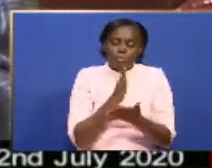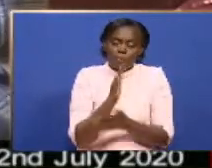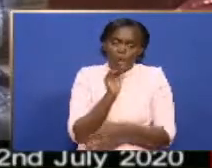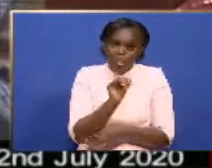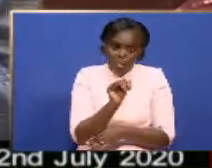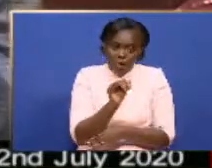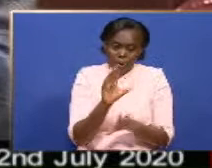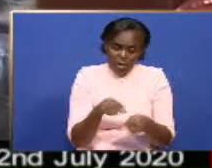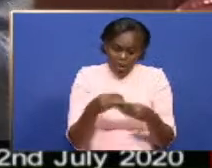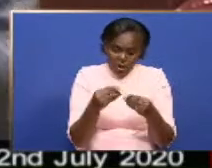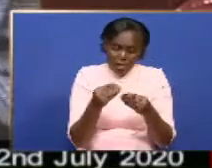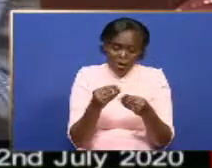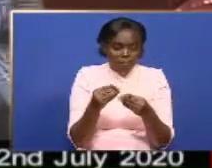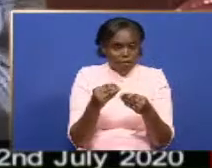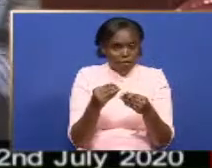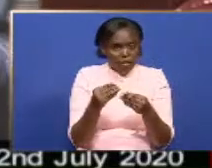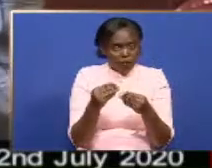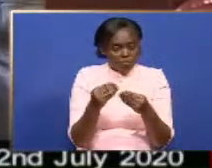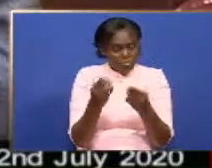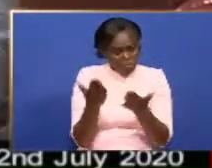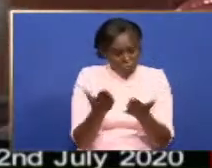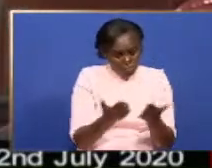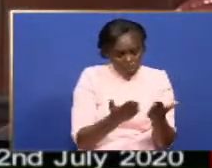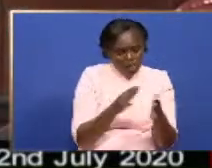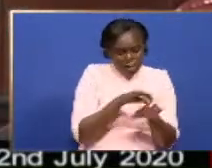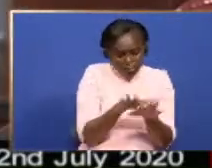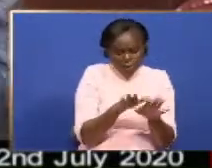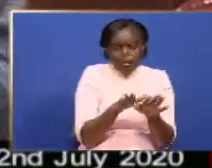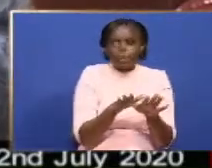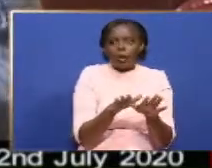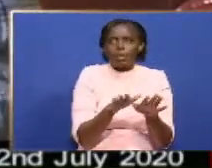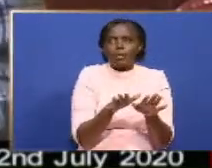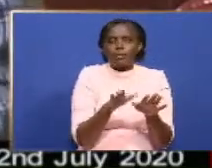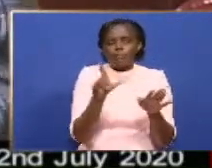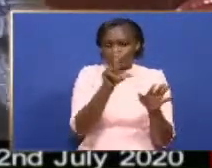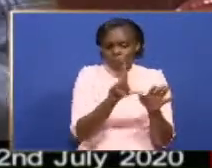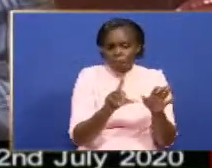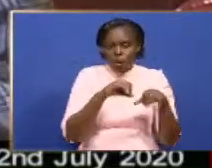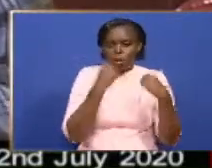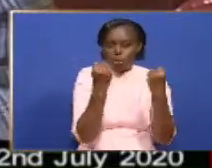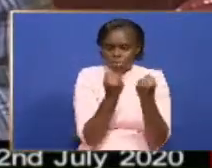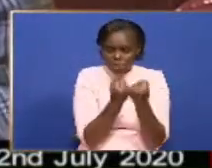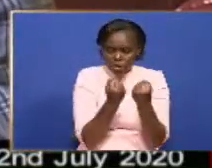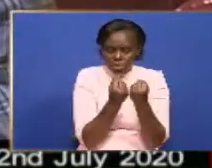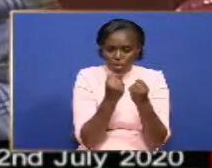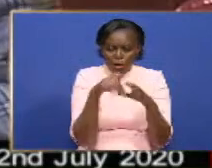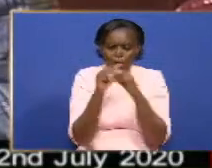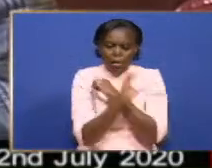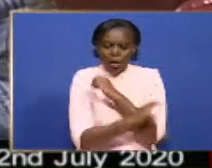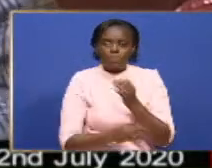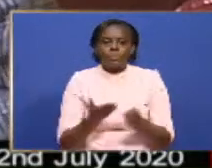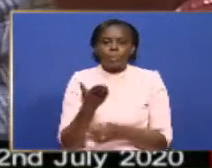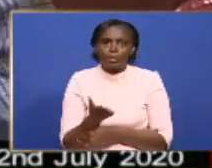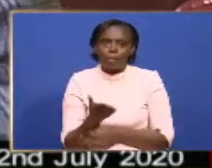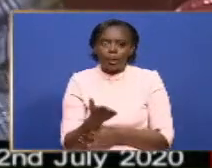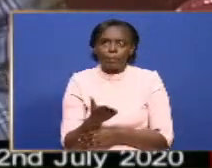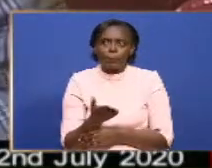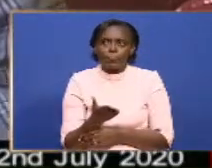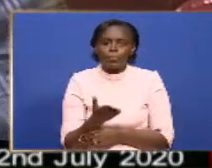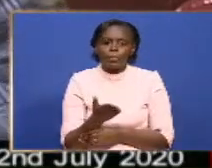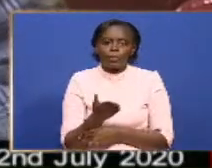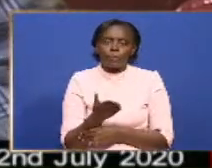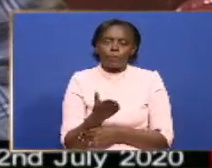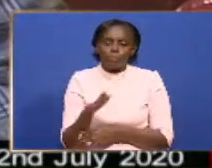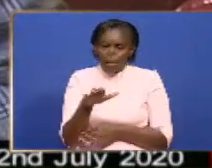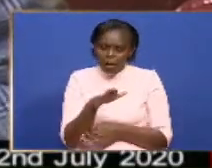they are given safe refuge out there and integrated in those local societies or in the country here. The section